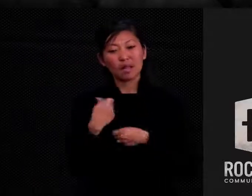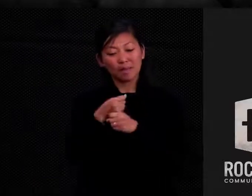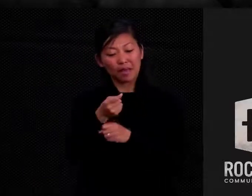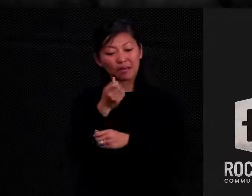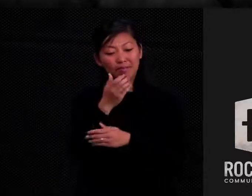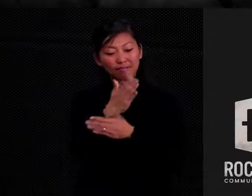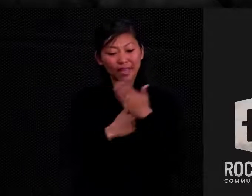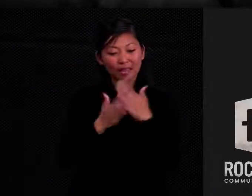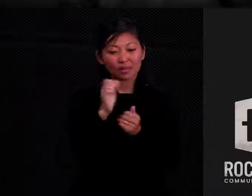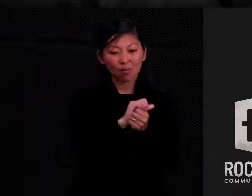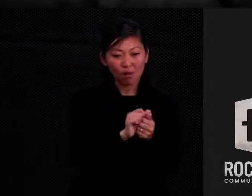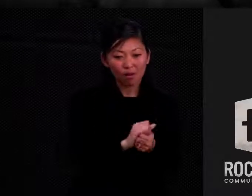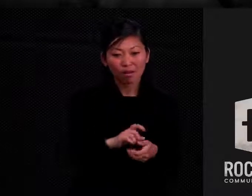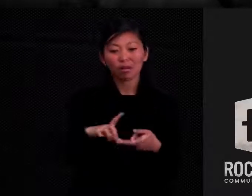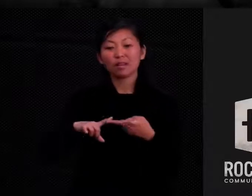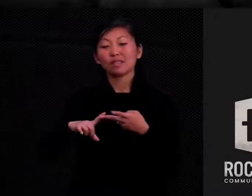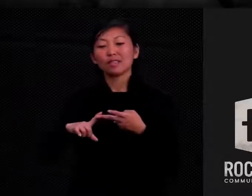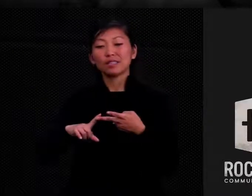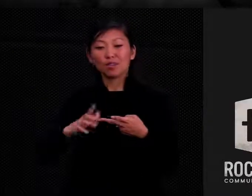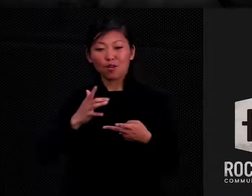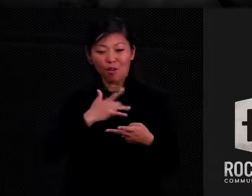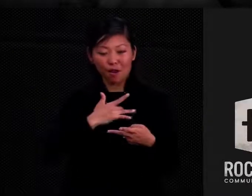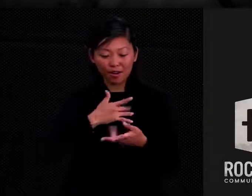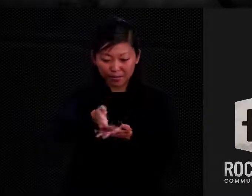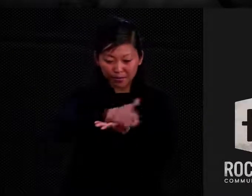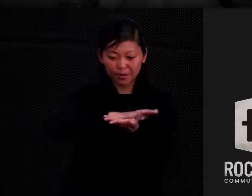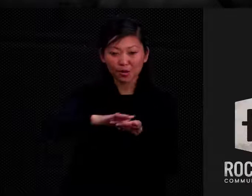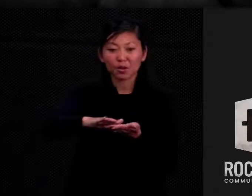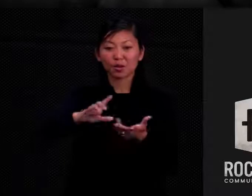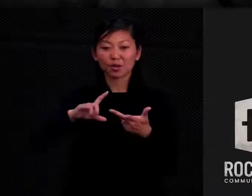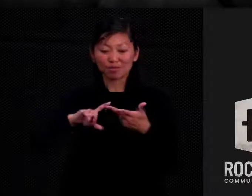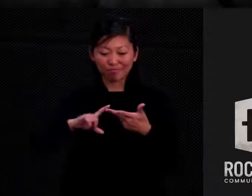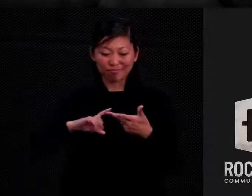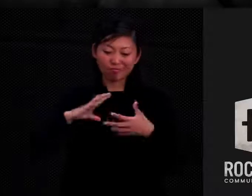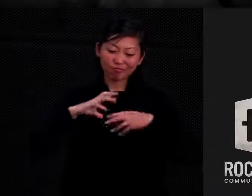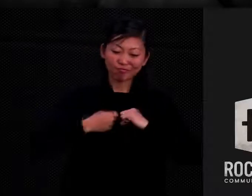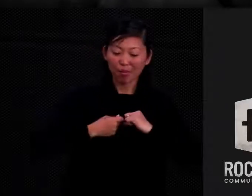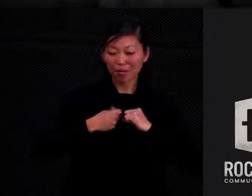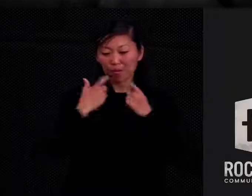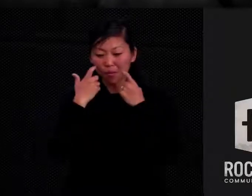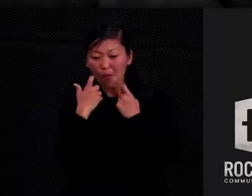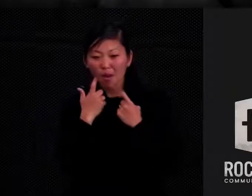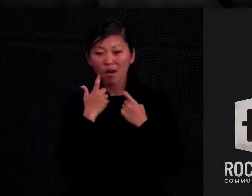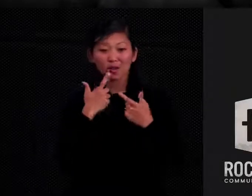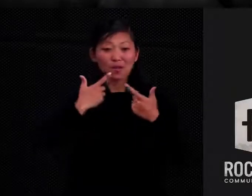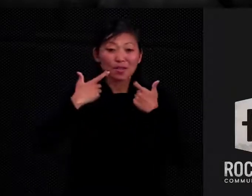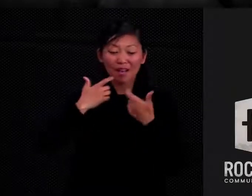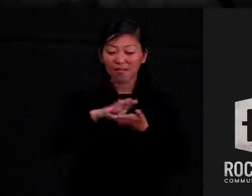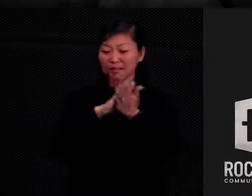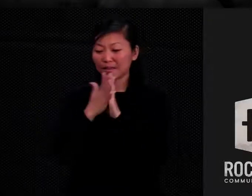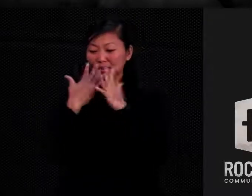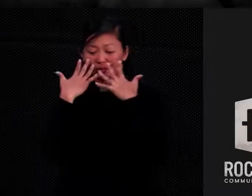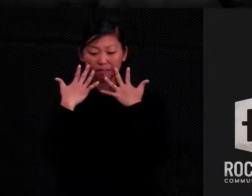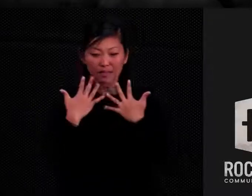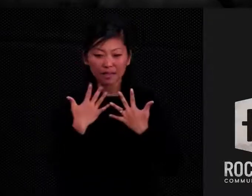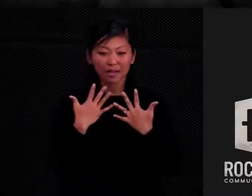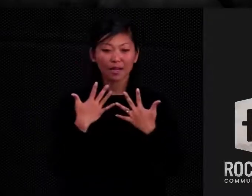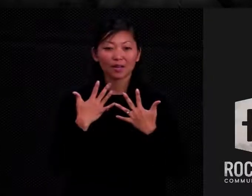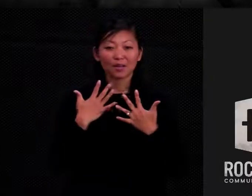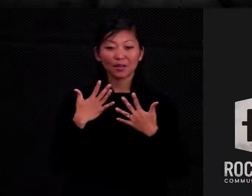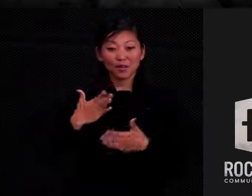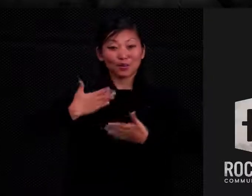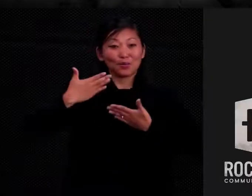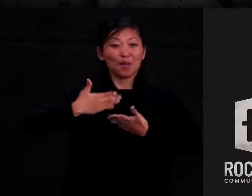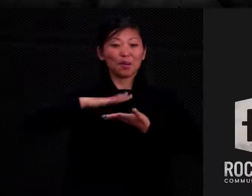hearts, you double-minded. Be wretched and mourn and weep. Let your laughter be turned to mourning and your joy to